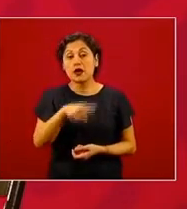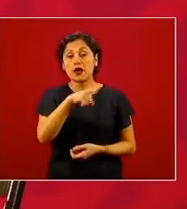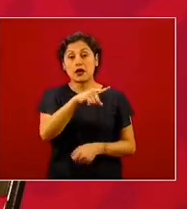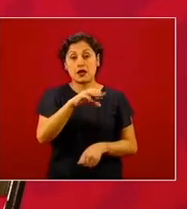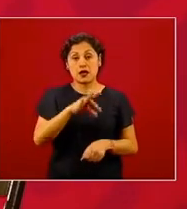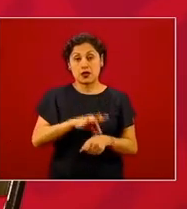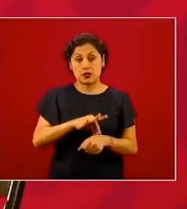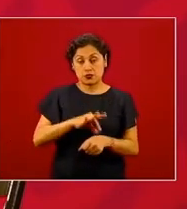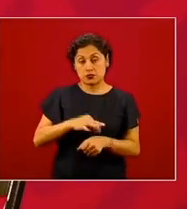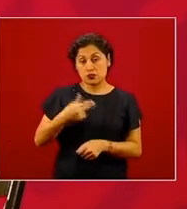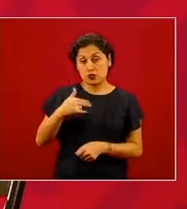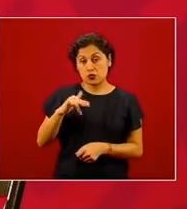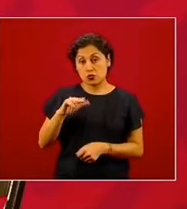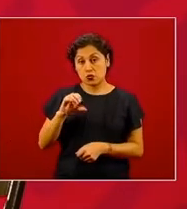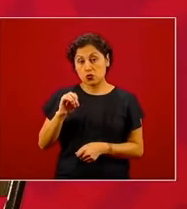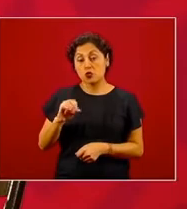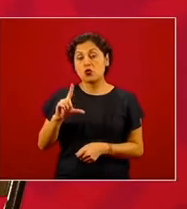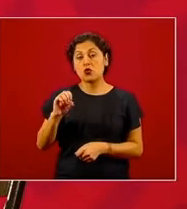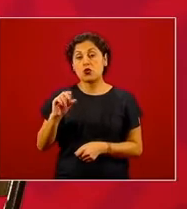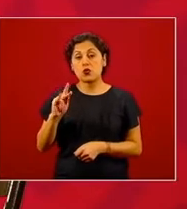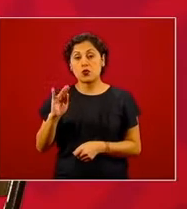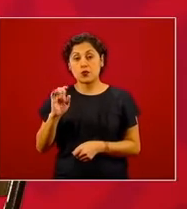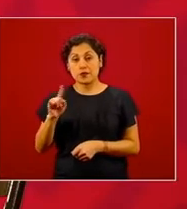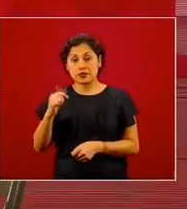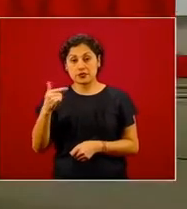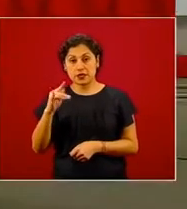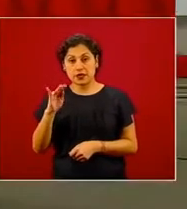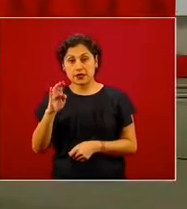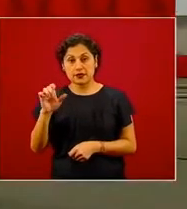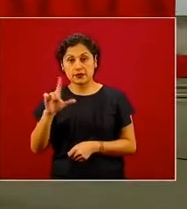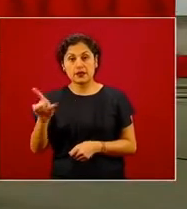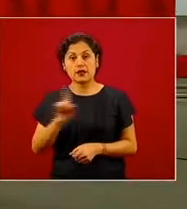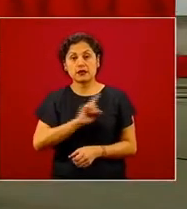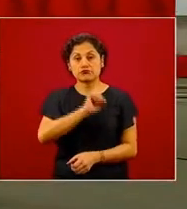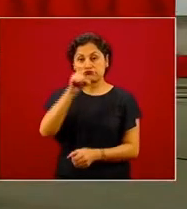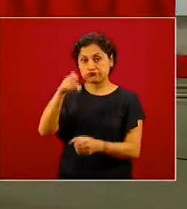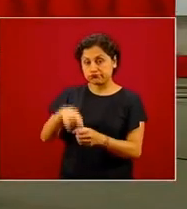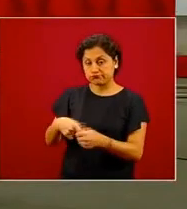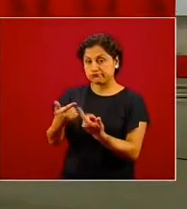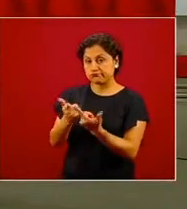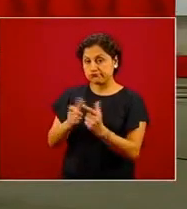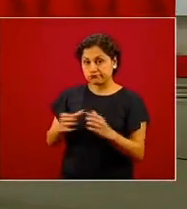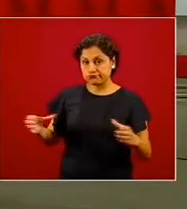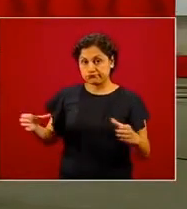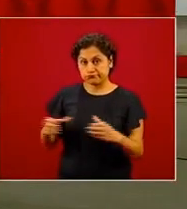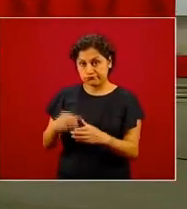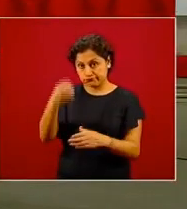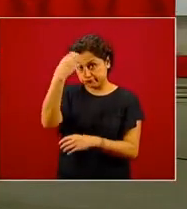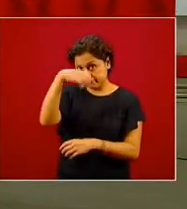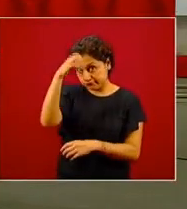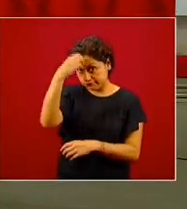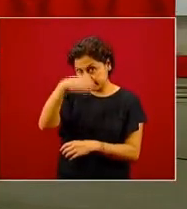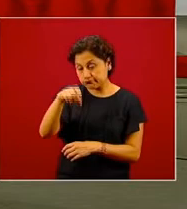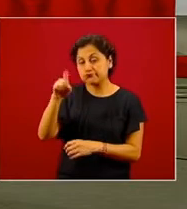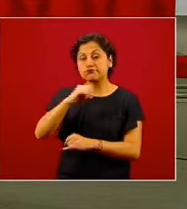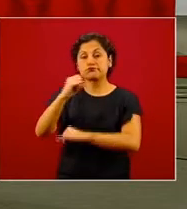and they asked to have Dr. Hugo López Gatell on this list of international experts,